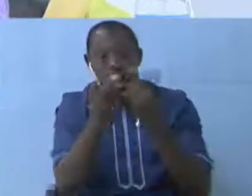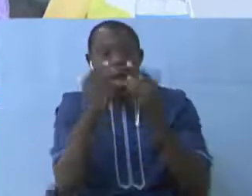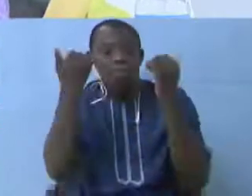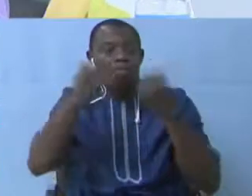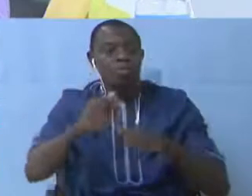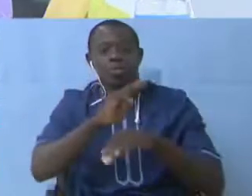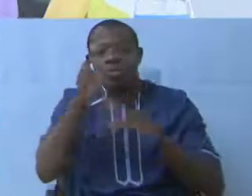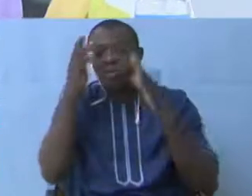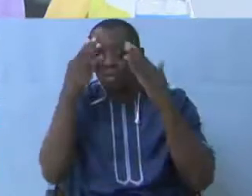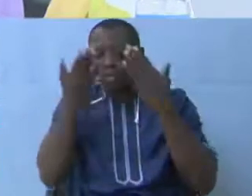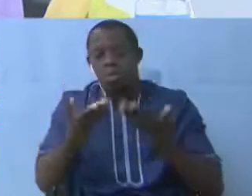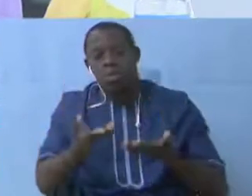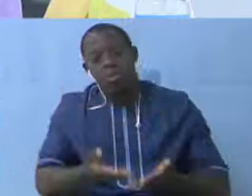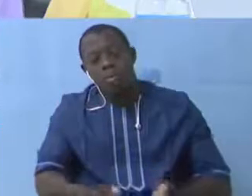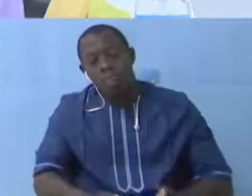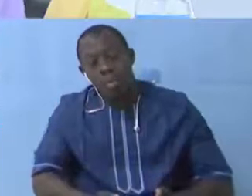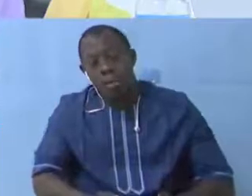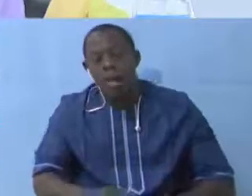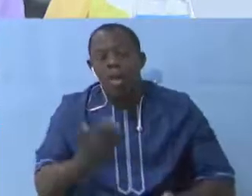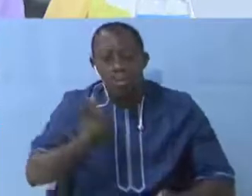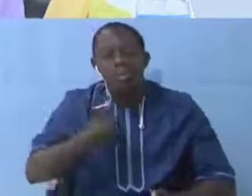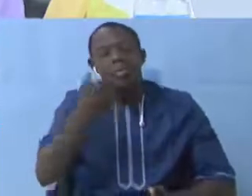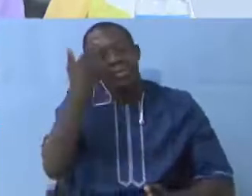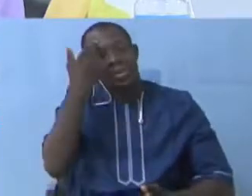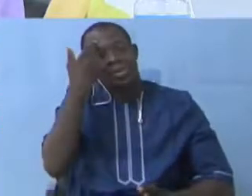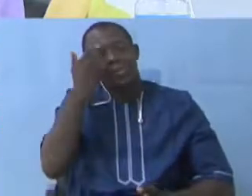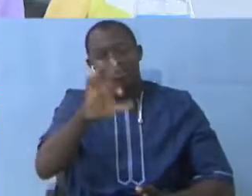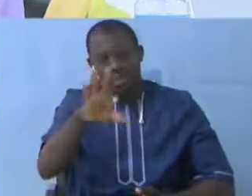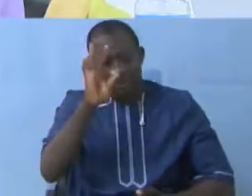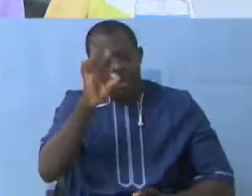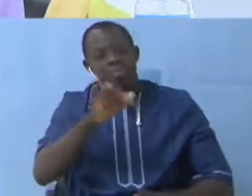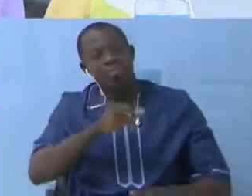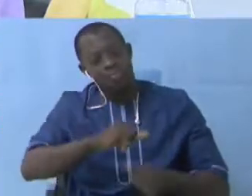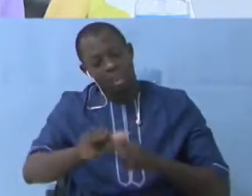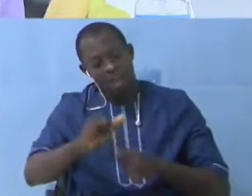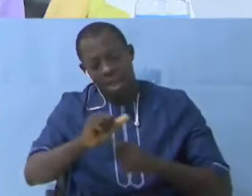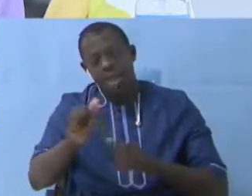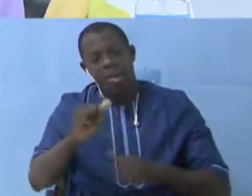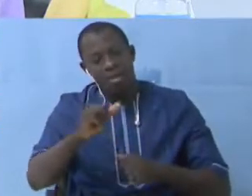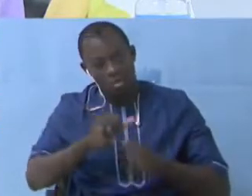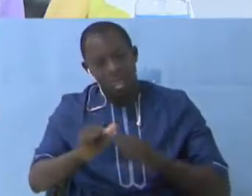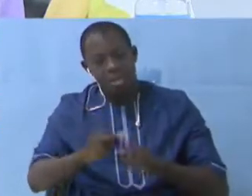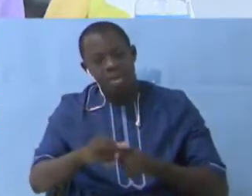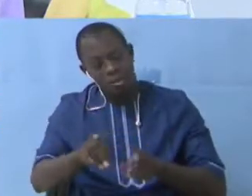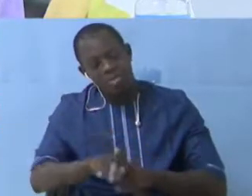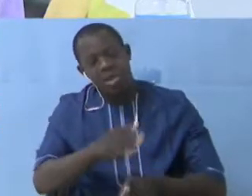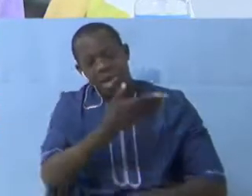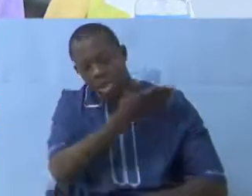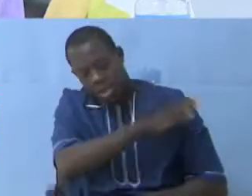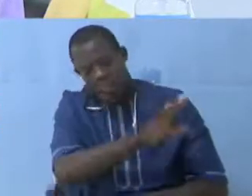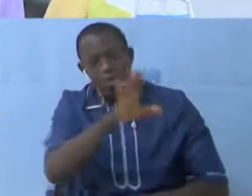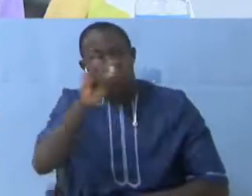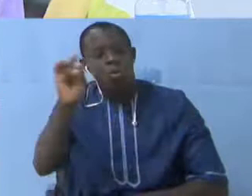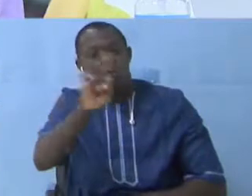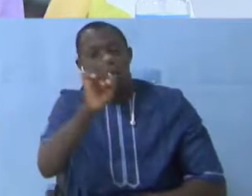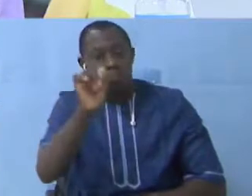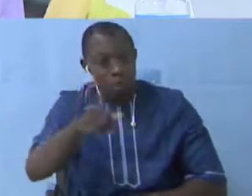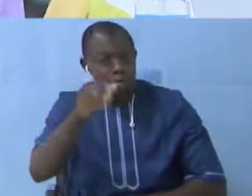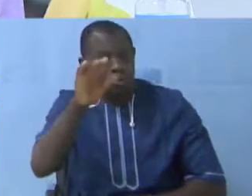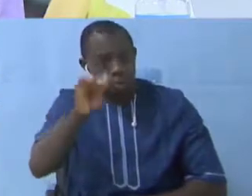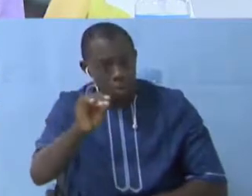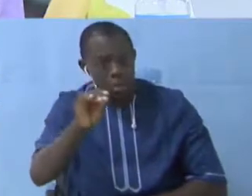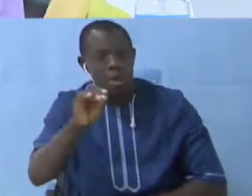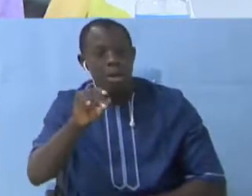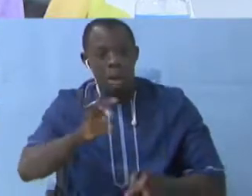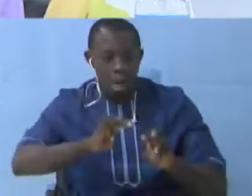ñuy mujjee. So people decided, to do what they can do to move. Boobaa nag ci la nit